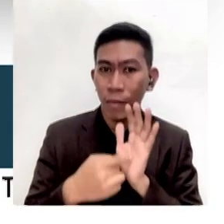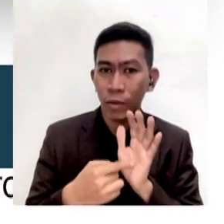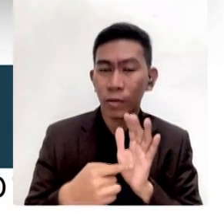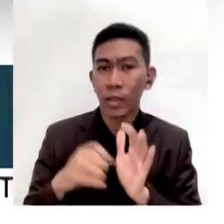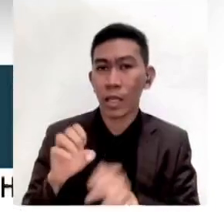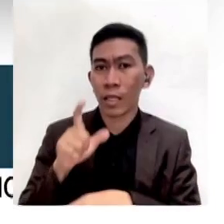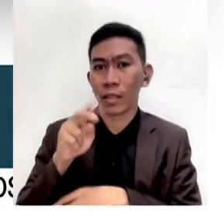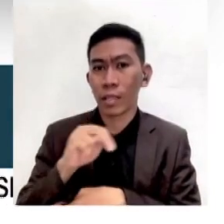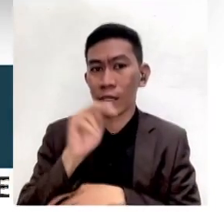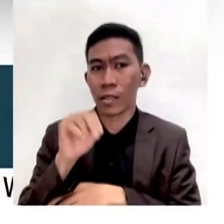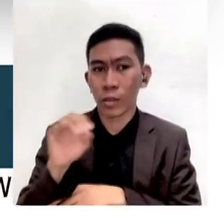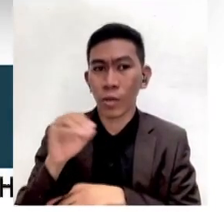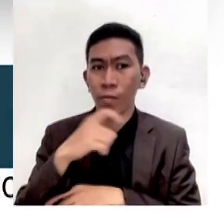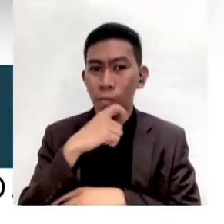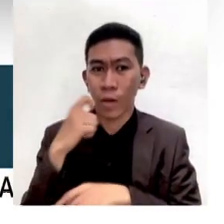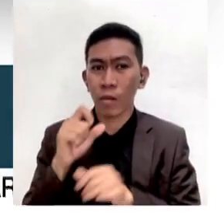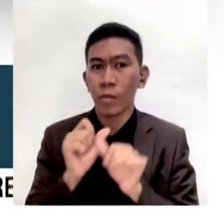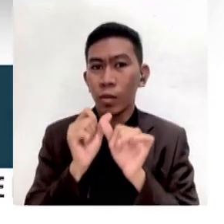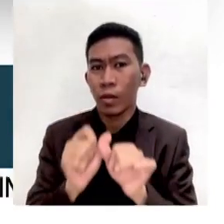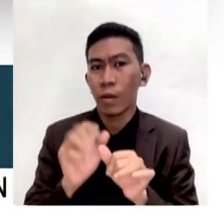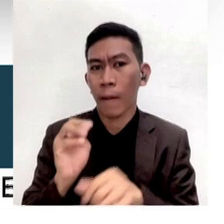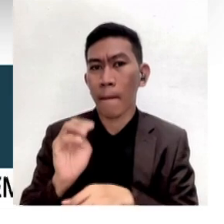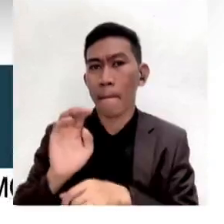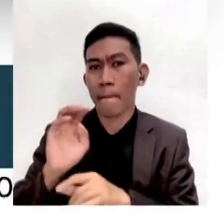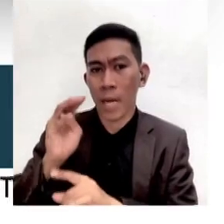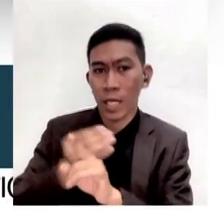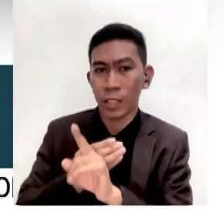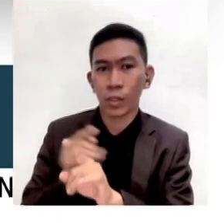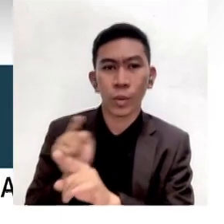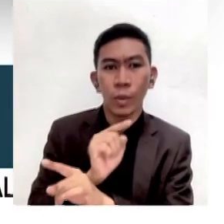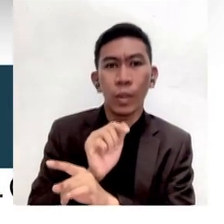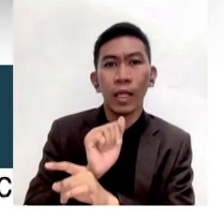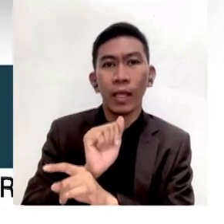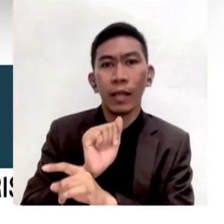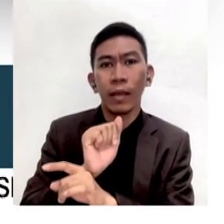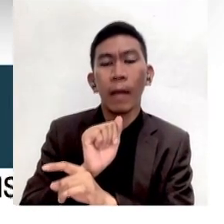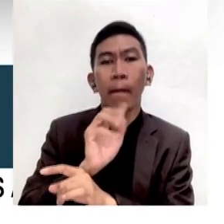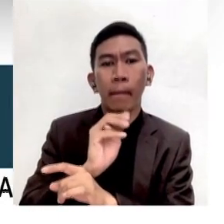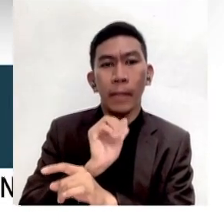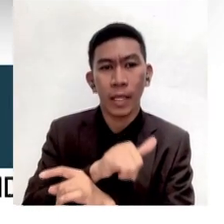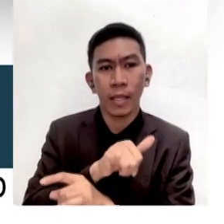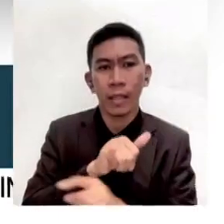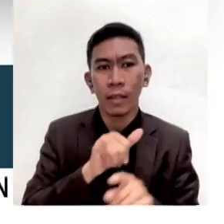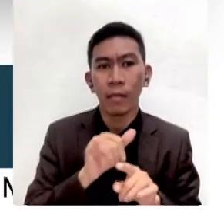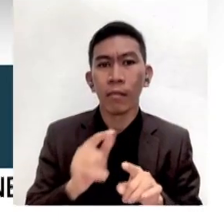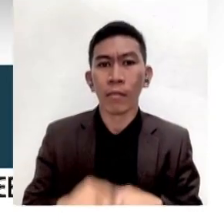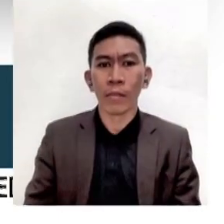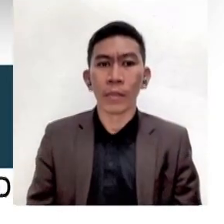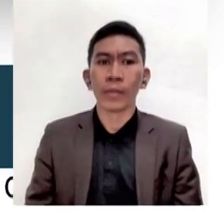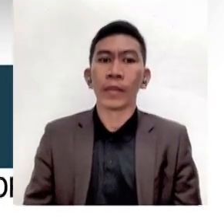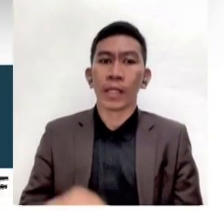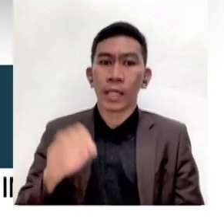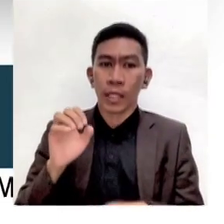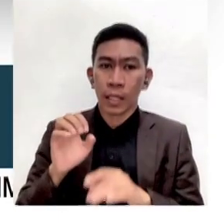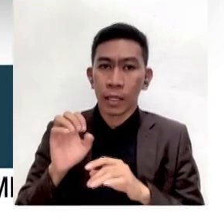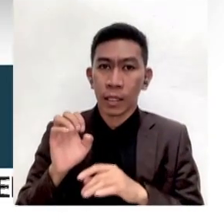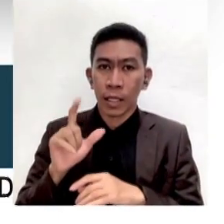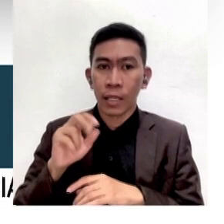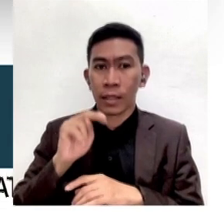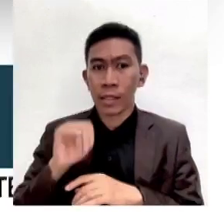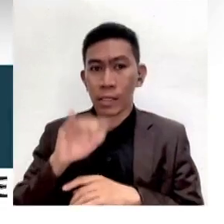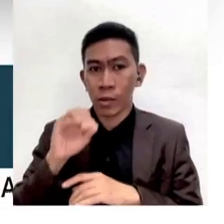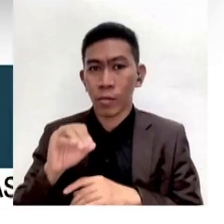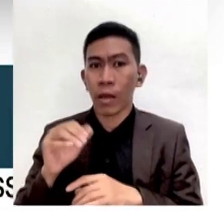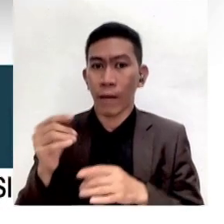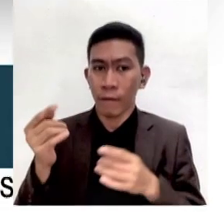May 2024. While stronger El Nino events increases the likelihood of El Nino-related climate anomalies, it